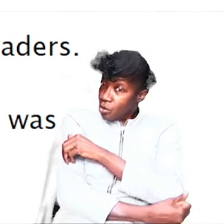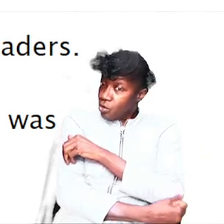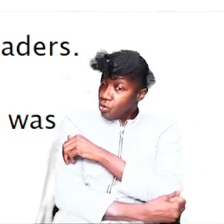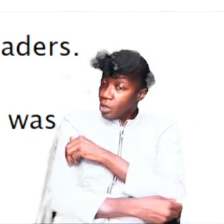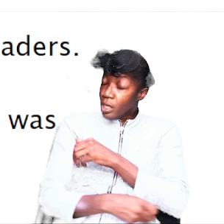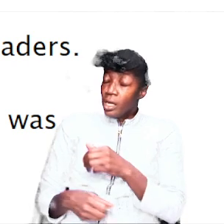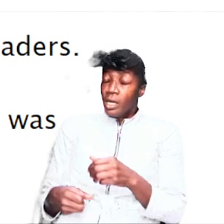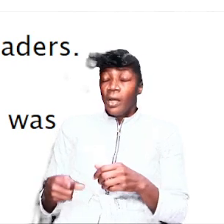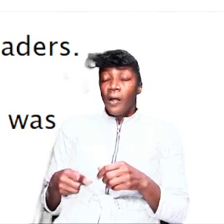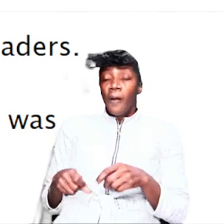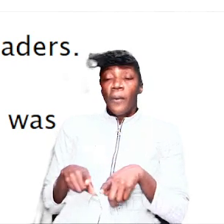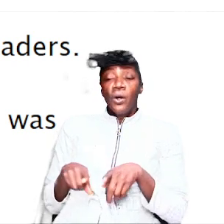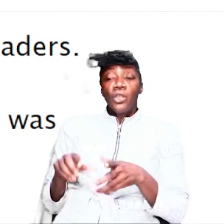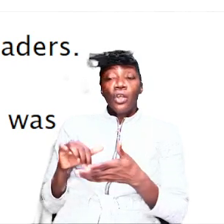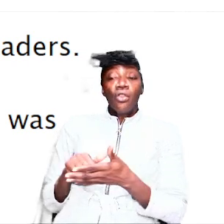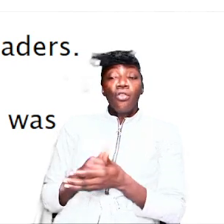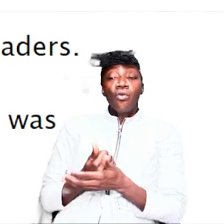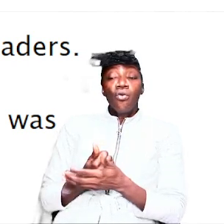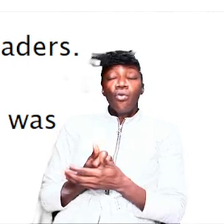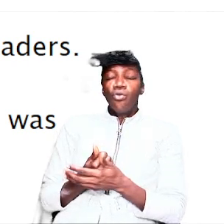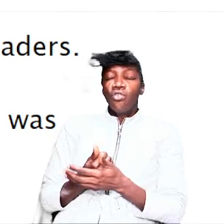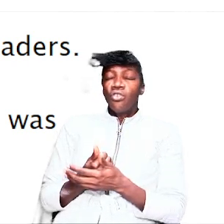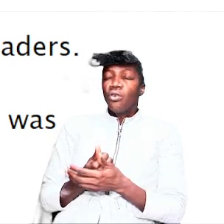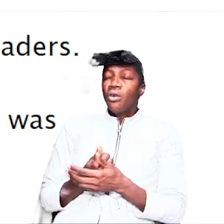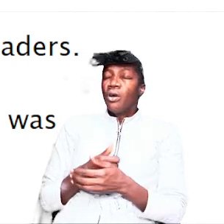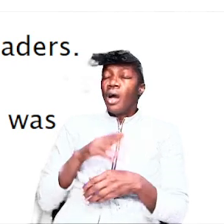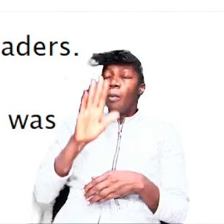much more those that deals with your soul.